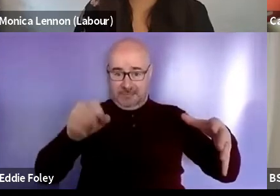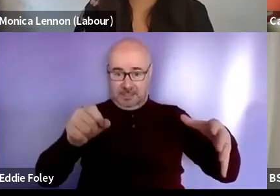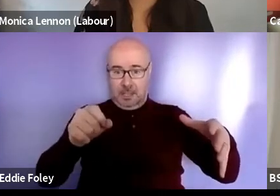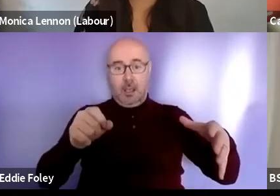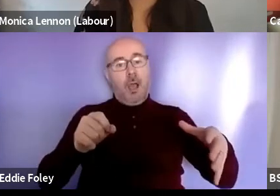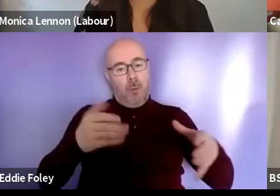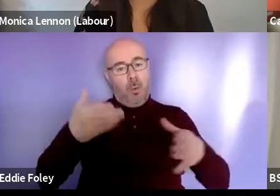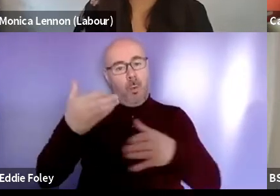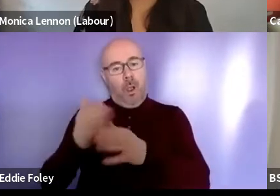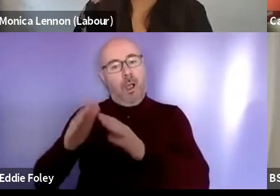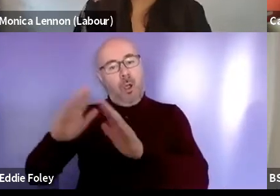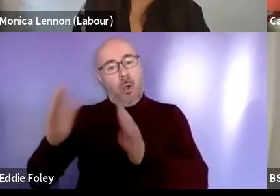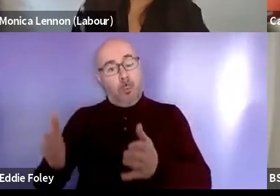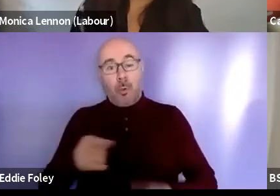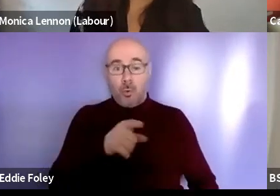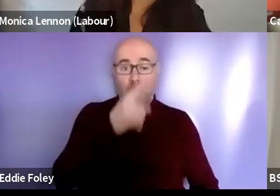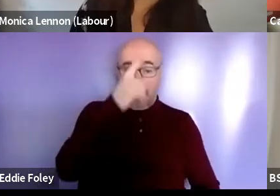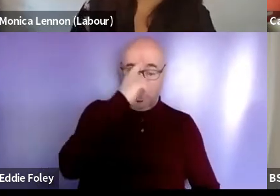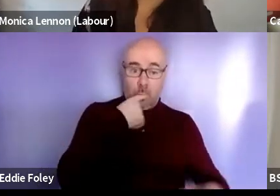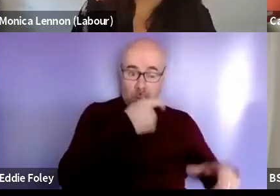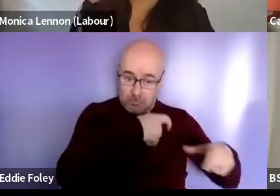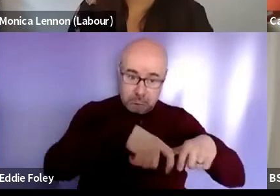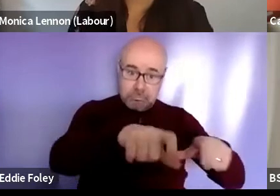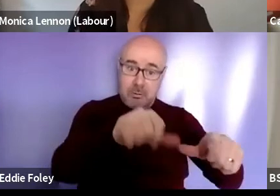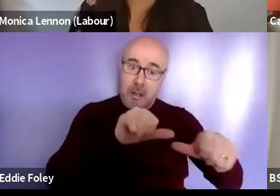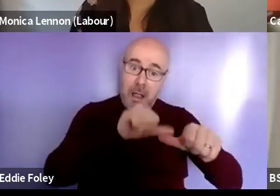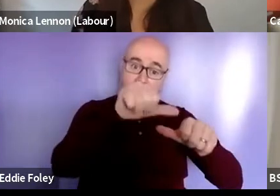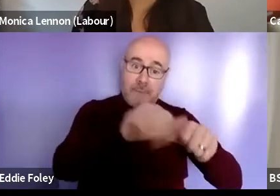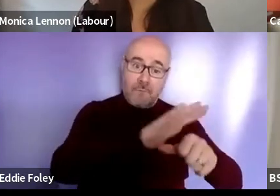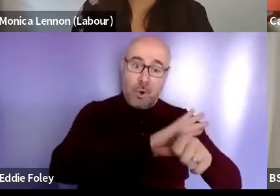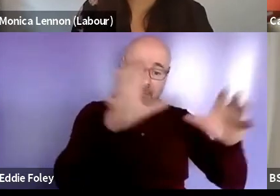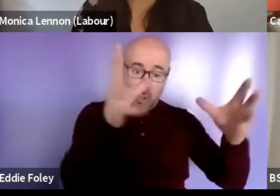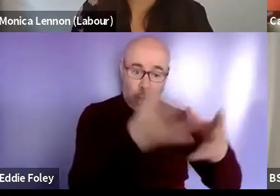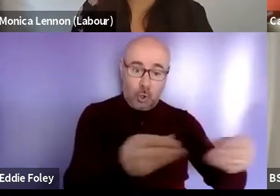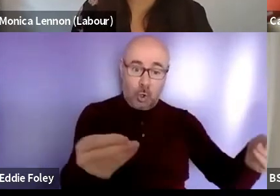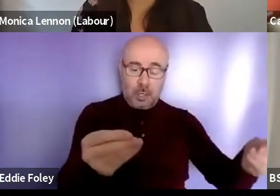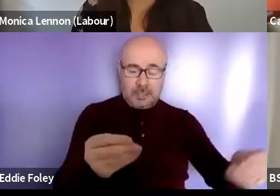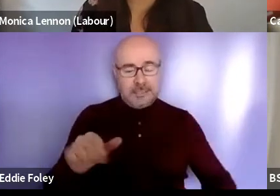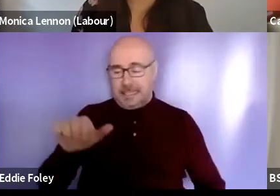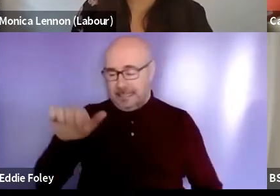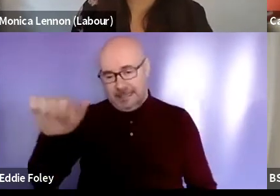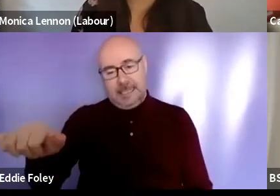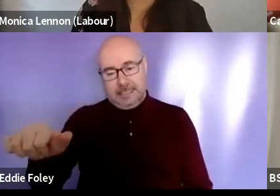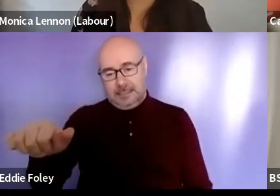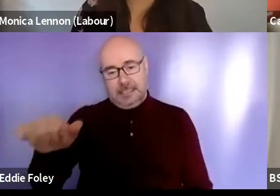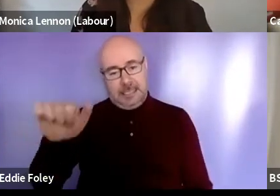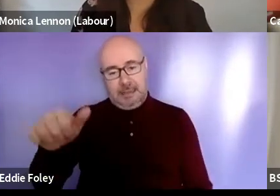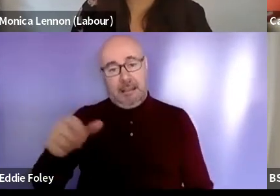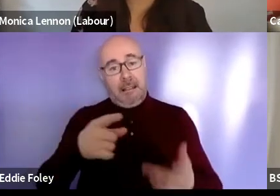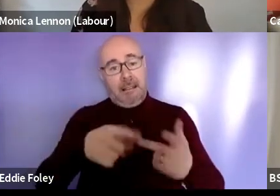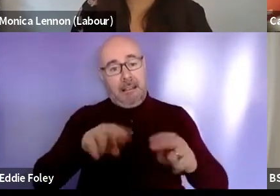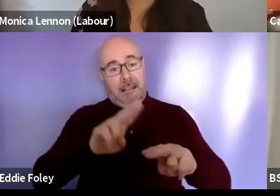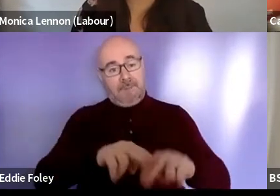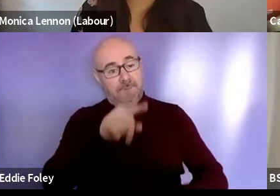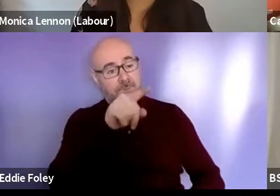post-COVID? Well, I think we've just got to say yes to that. Okay. And we've got to say yes. So, if Emma is elected, does she